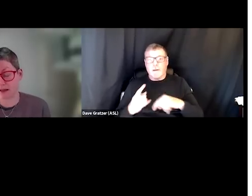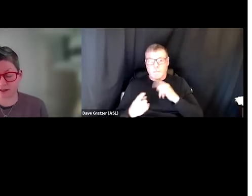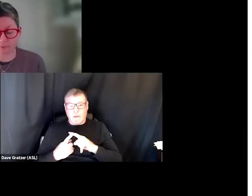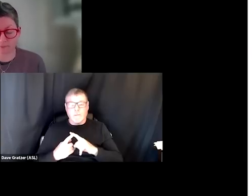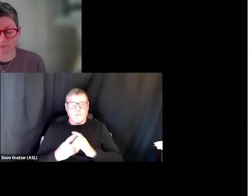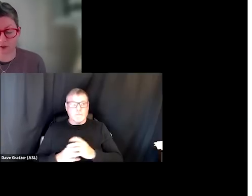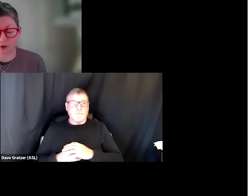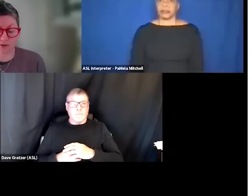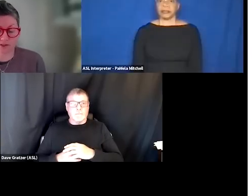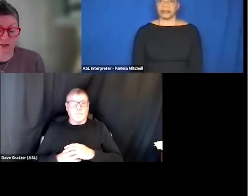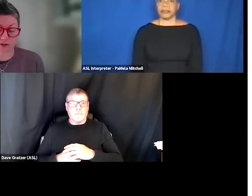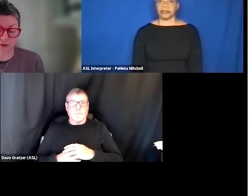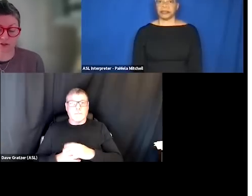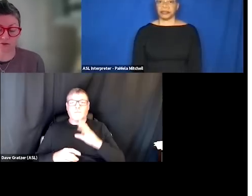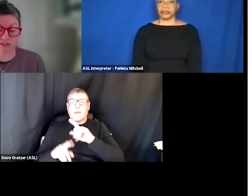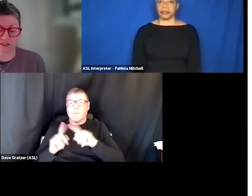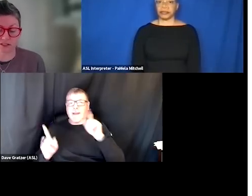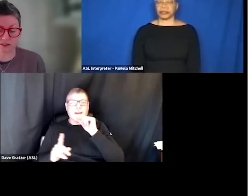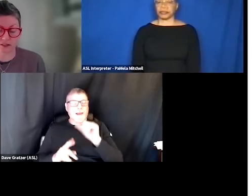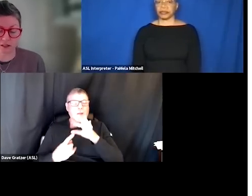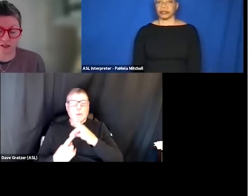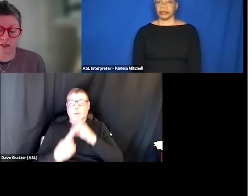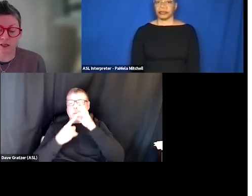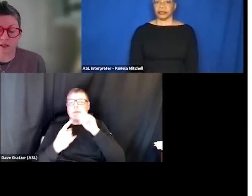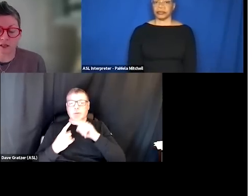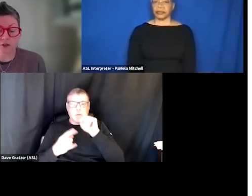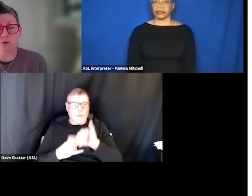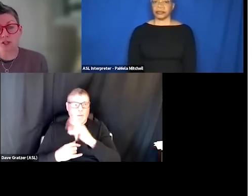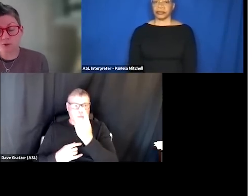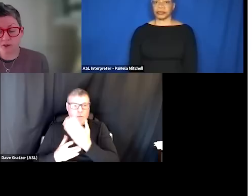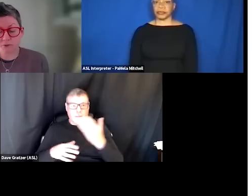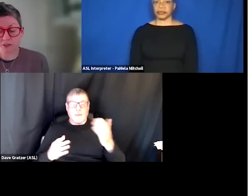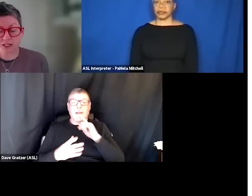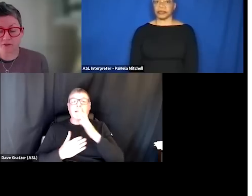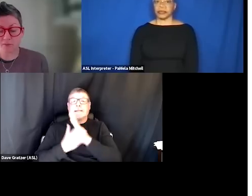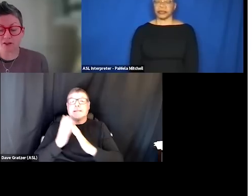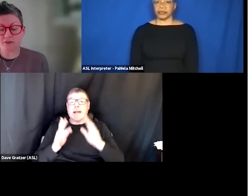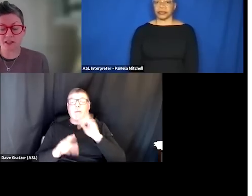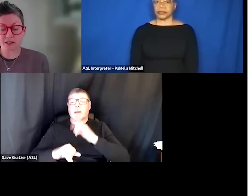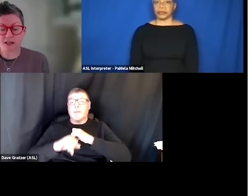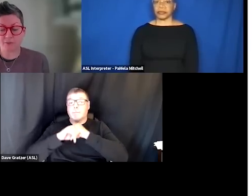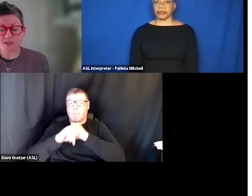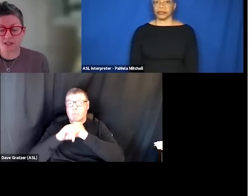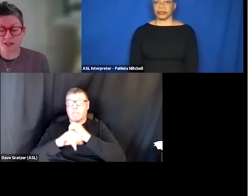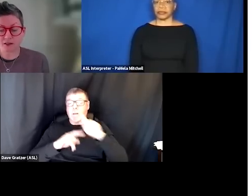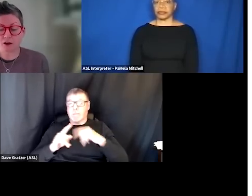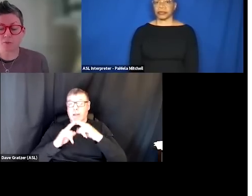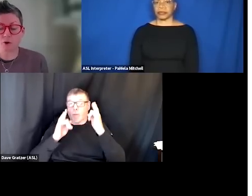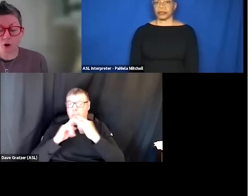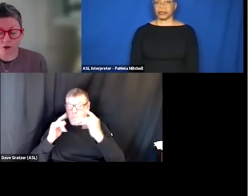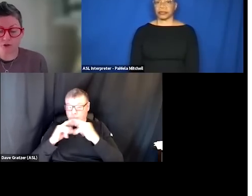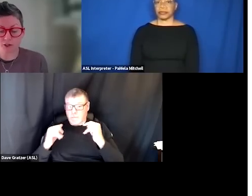mixed impact, although it's not exclusive to these things. So some of what is protective about living in an encampment